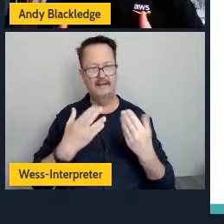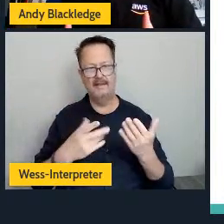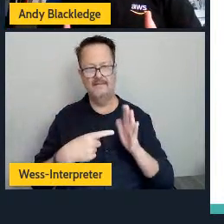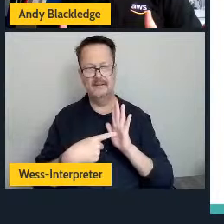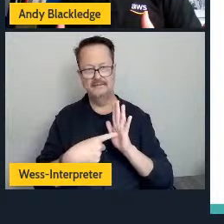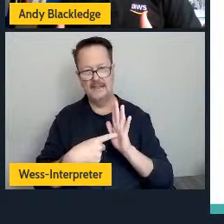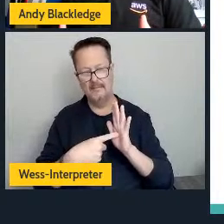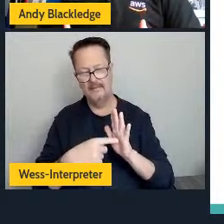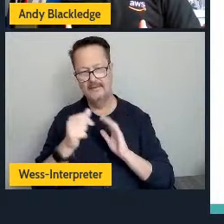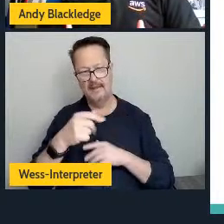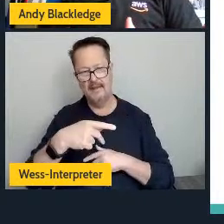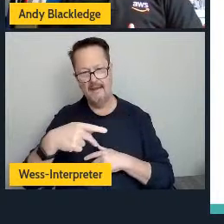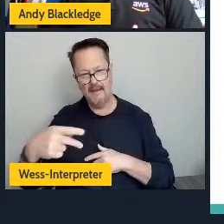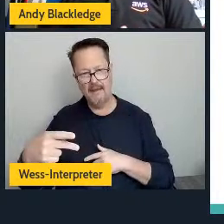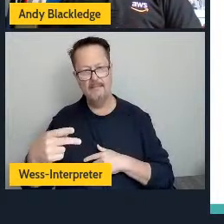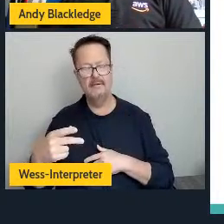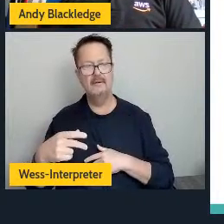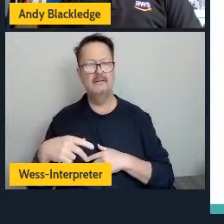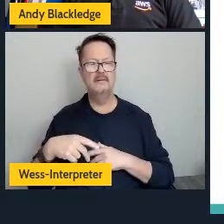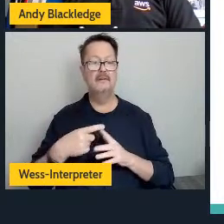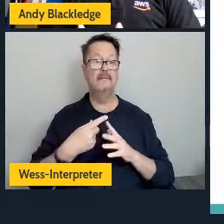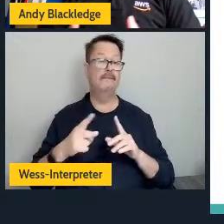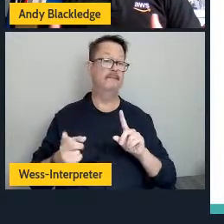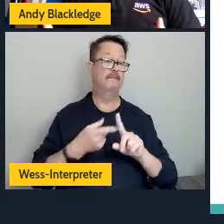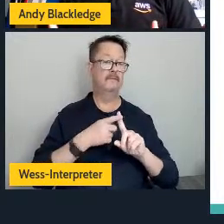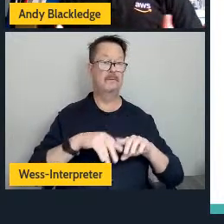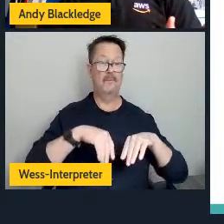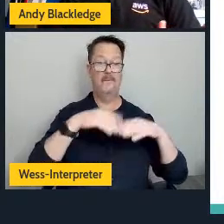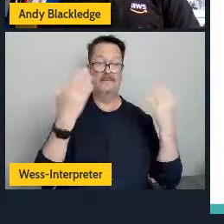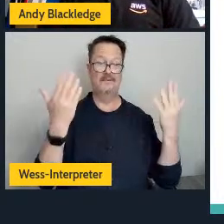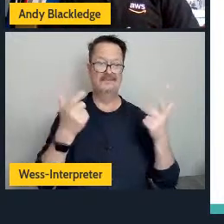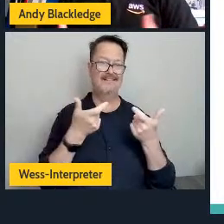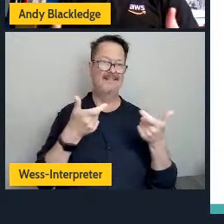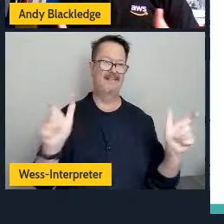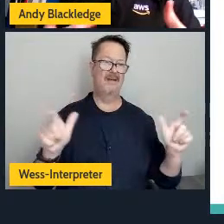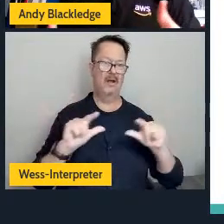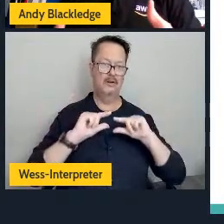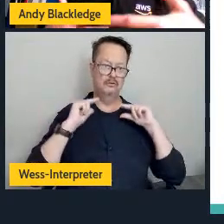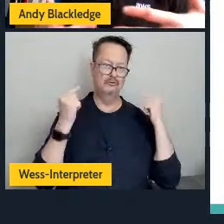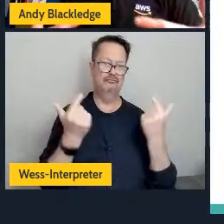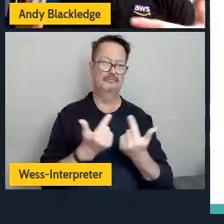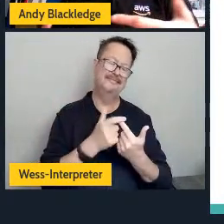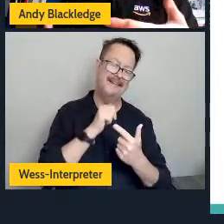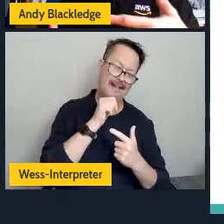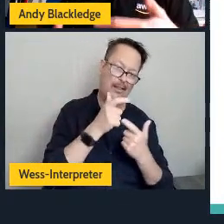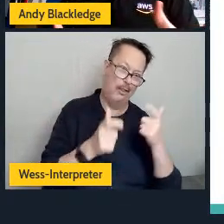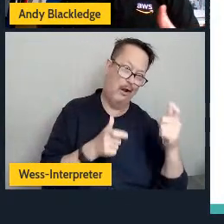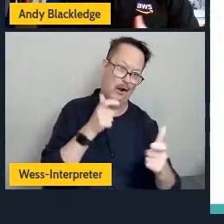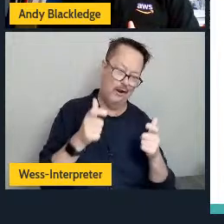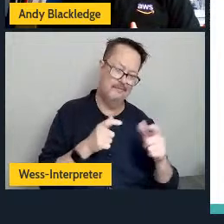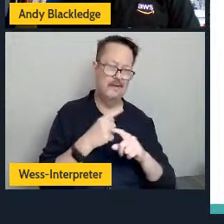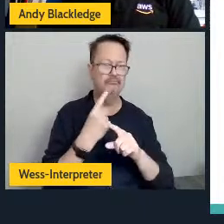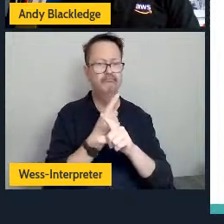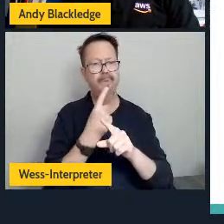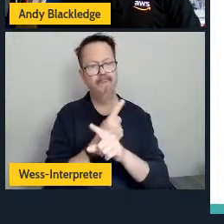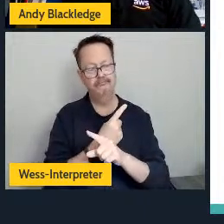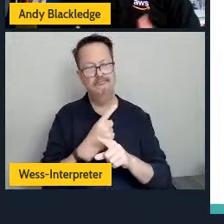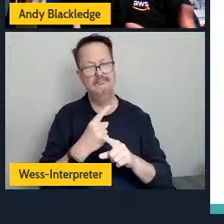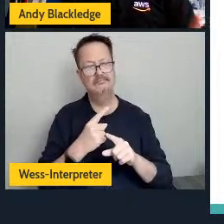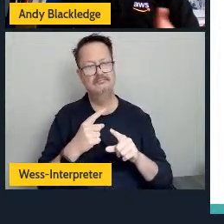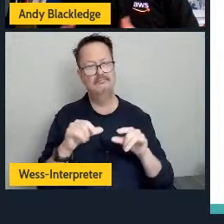of an application where it starts off as just a large group of, or not that large, but reasonable sized group